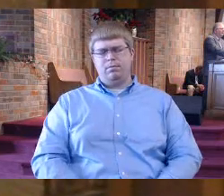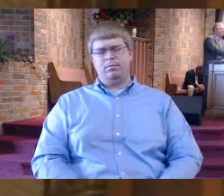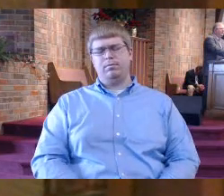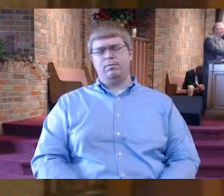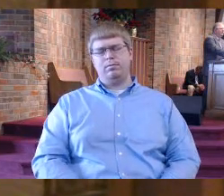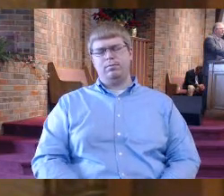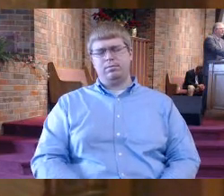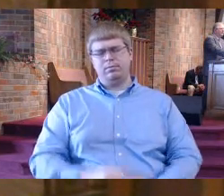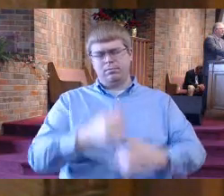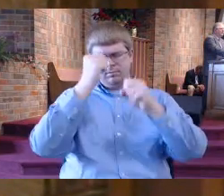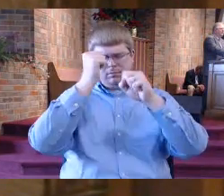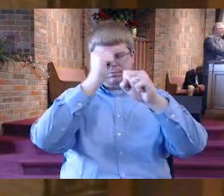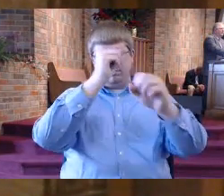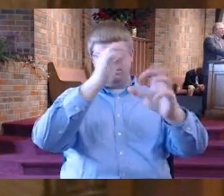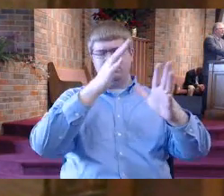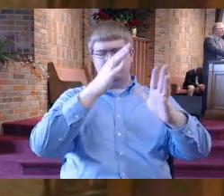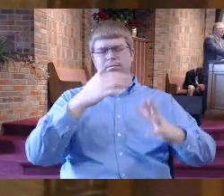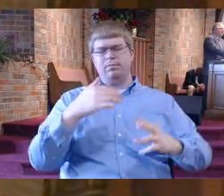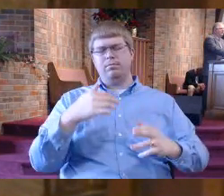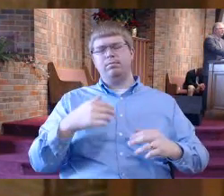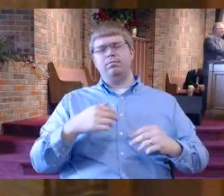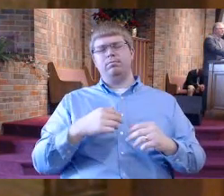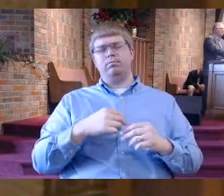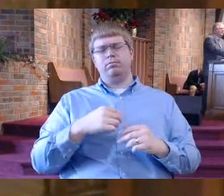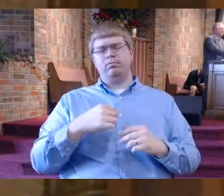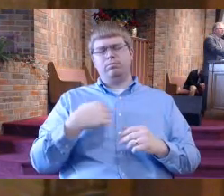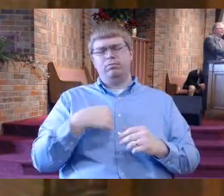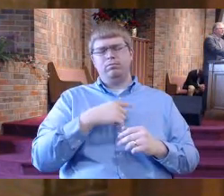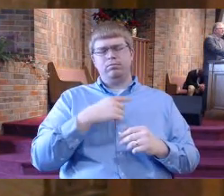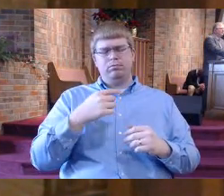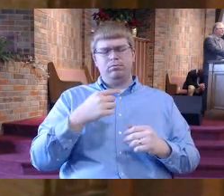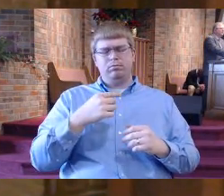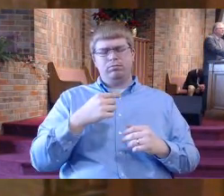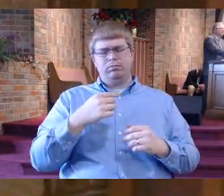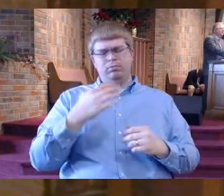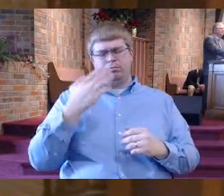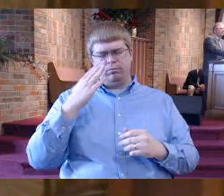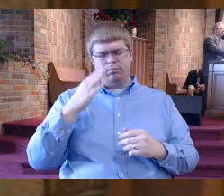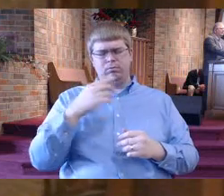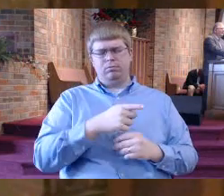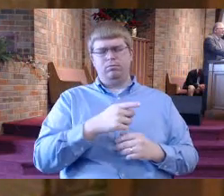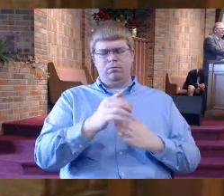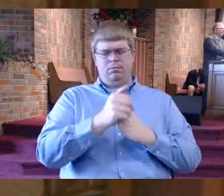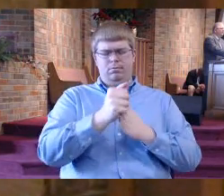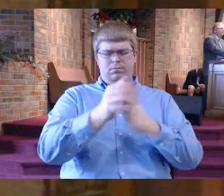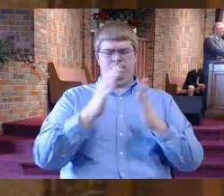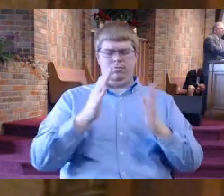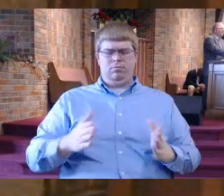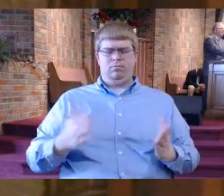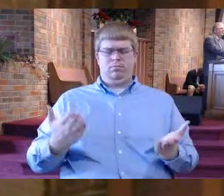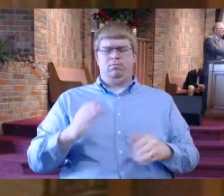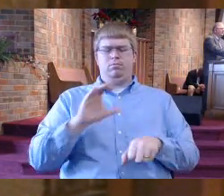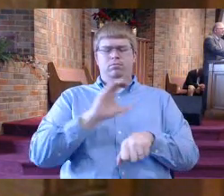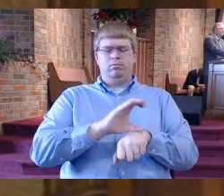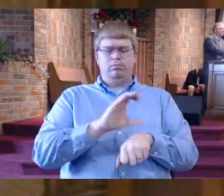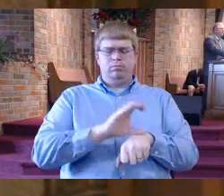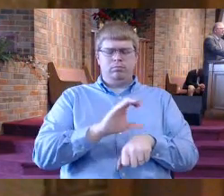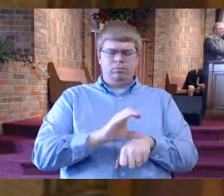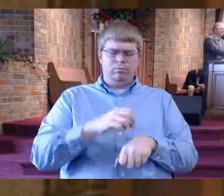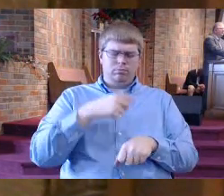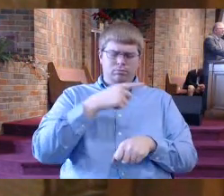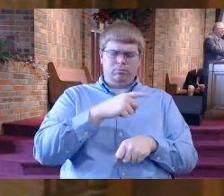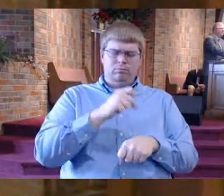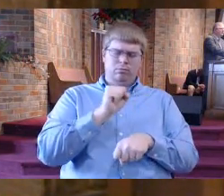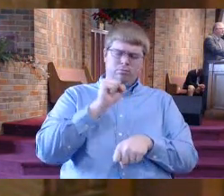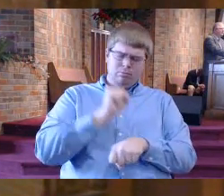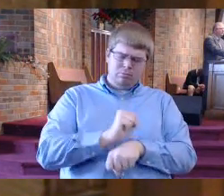Our Father, we have the leadership of this church that gives time themselves, and we pray